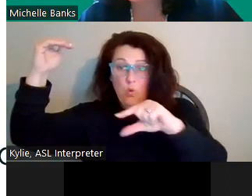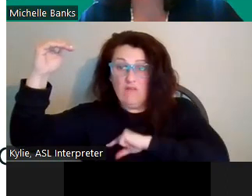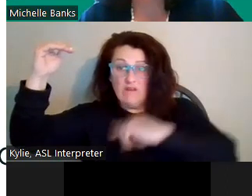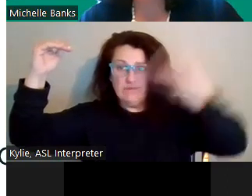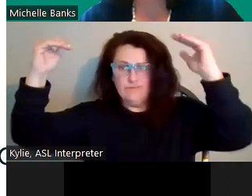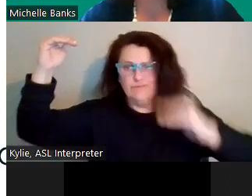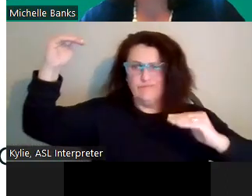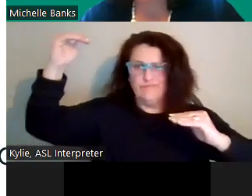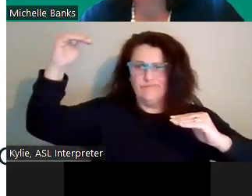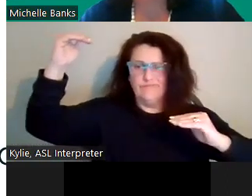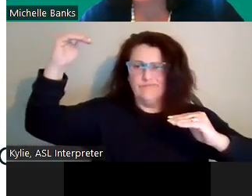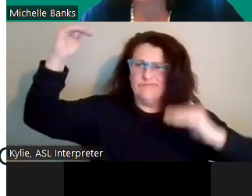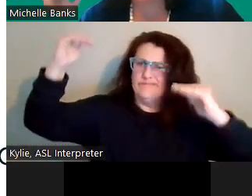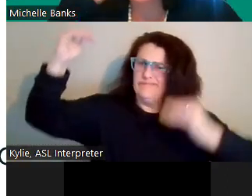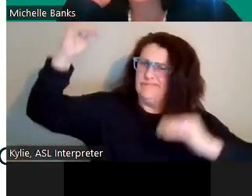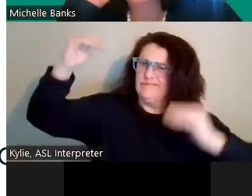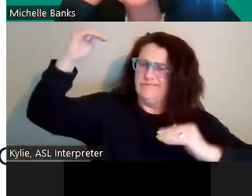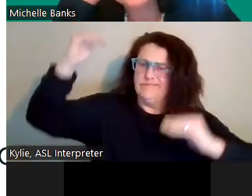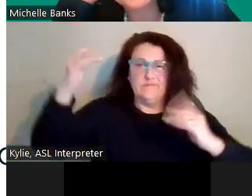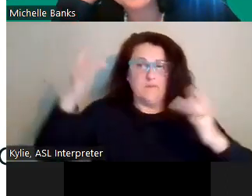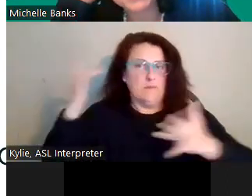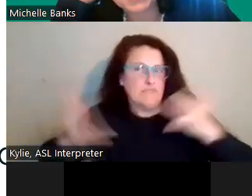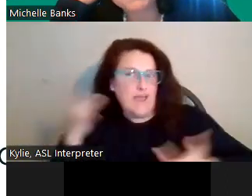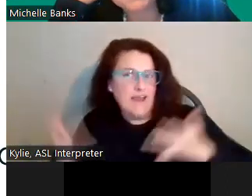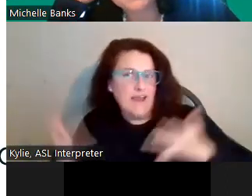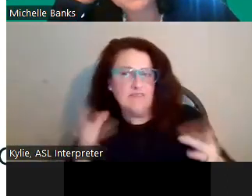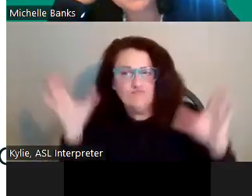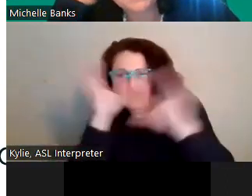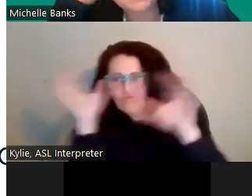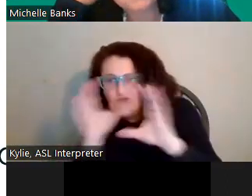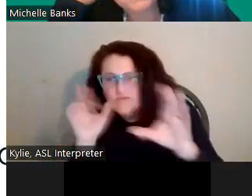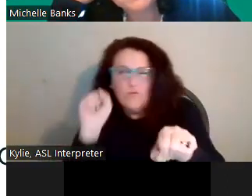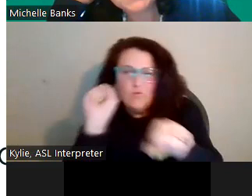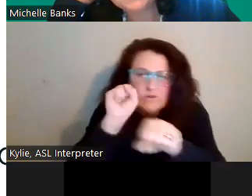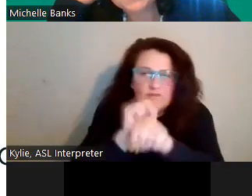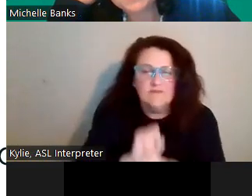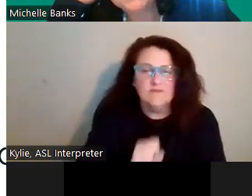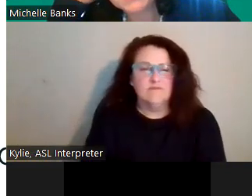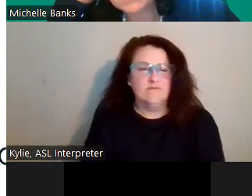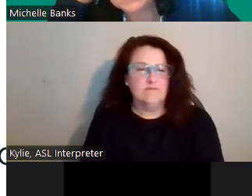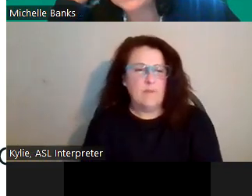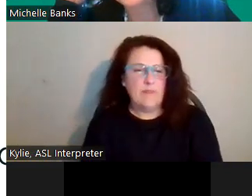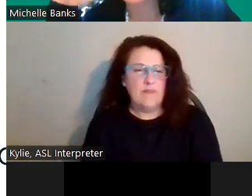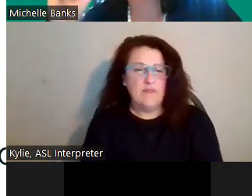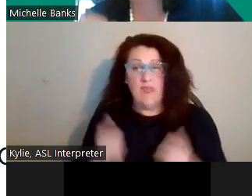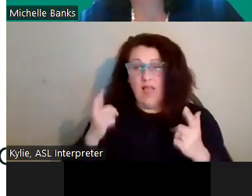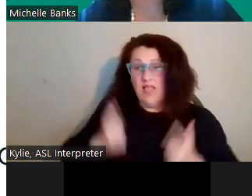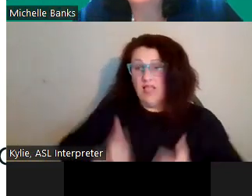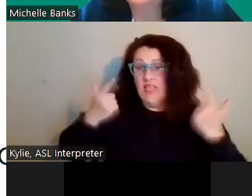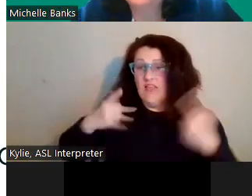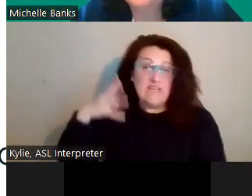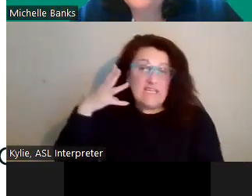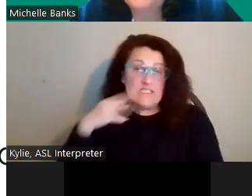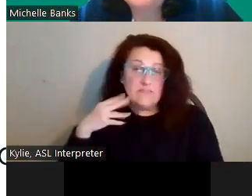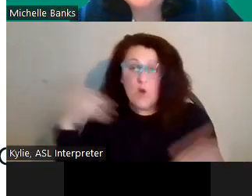which makes it really an exciting place to go seek a job. Persons with lived experience with a